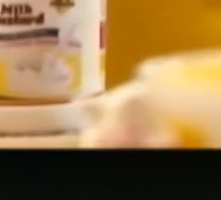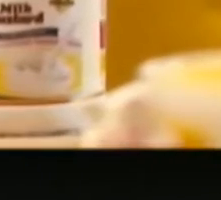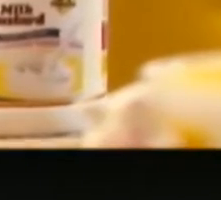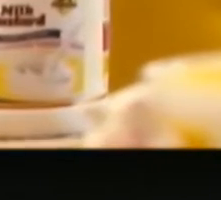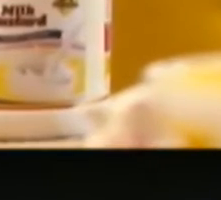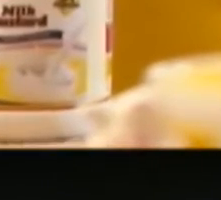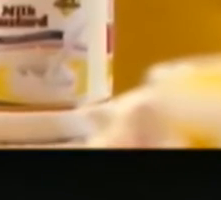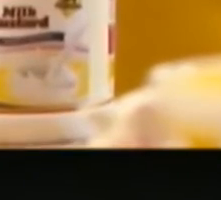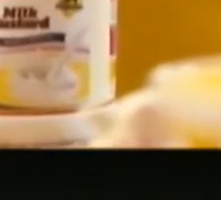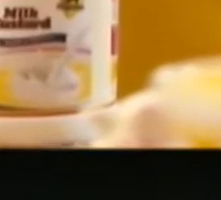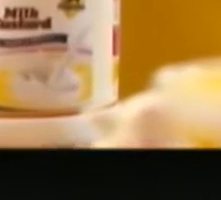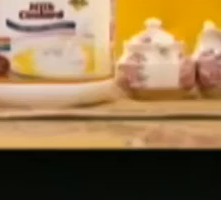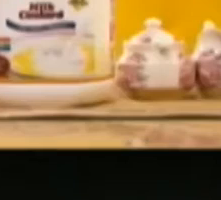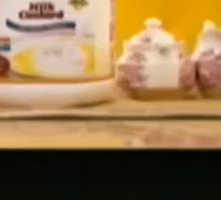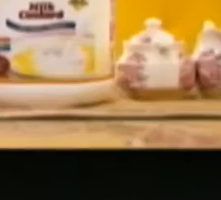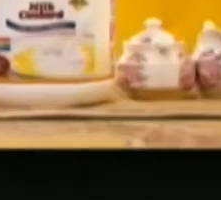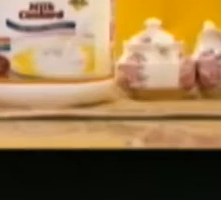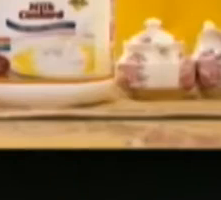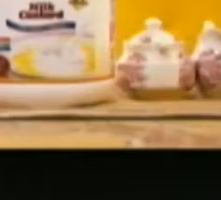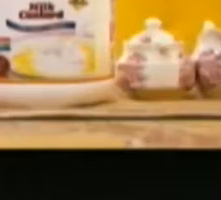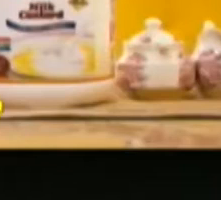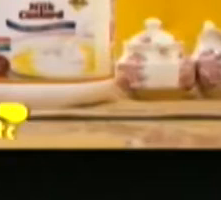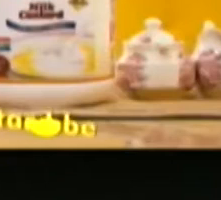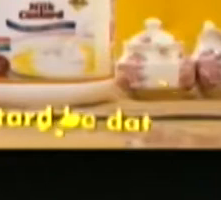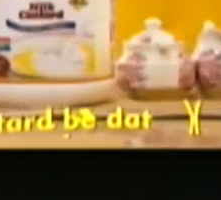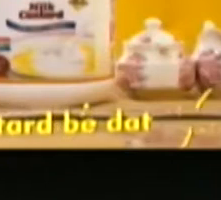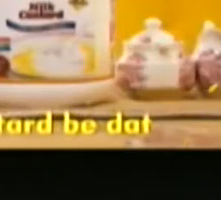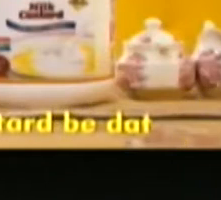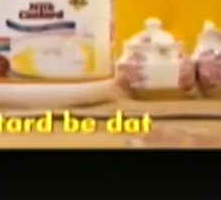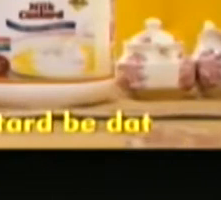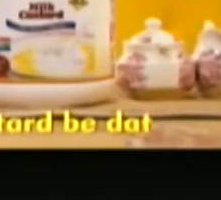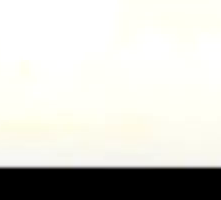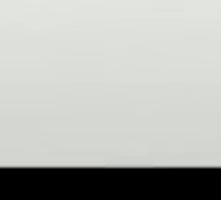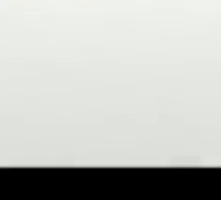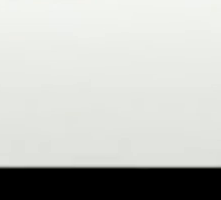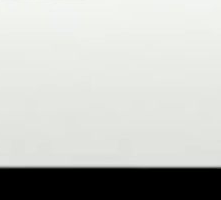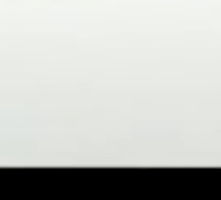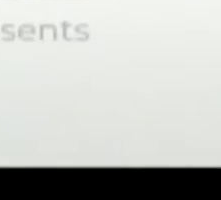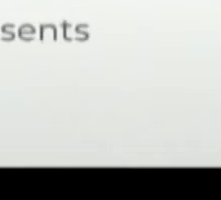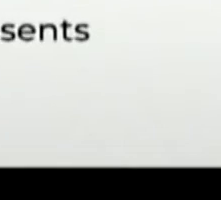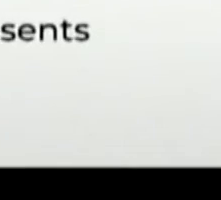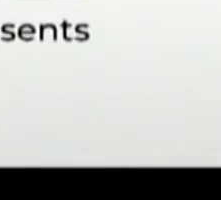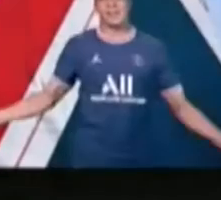This na custard. Checkers. Custard be that.